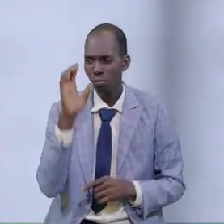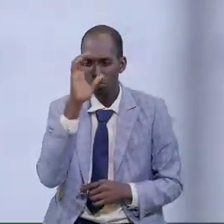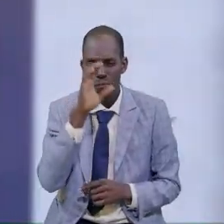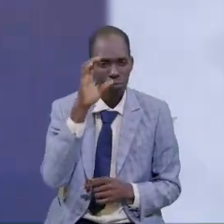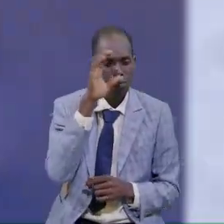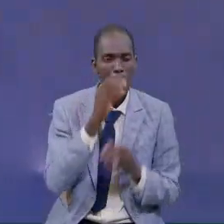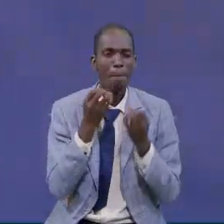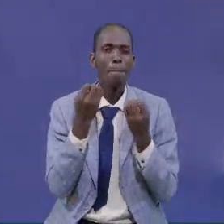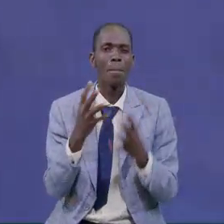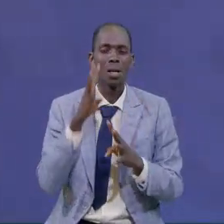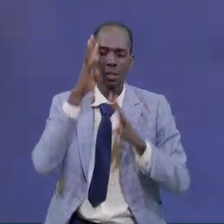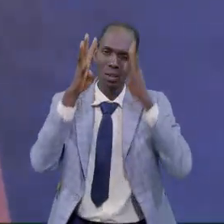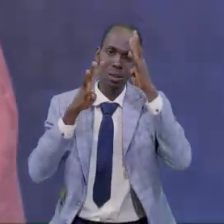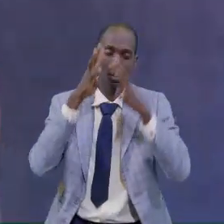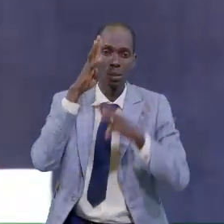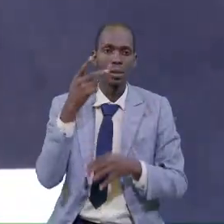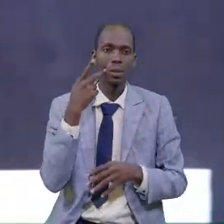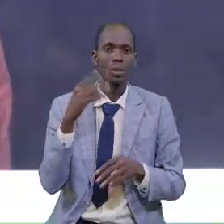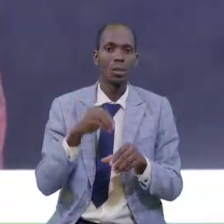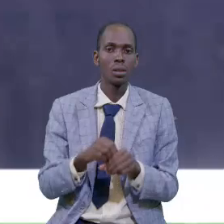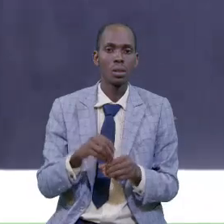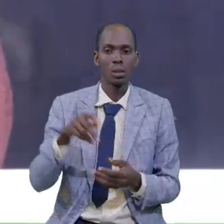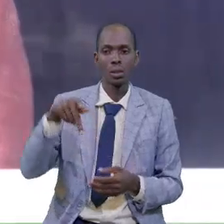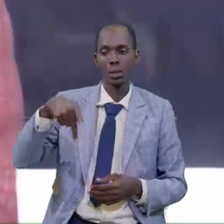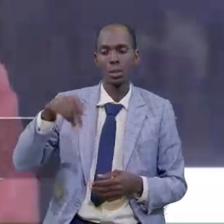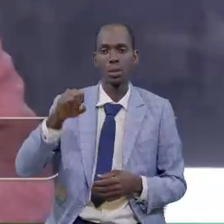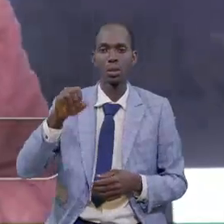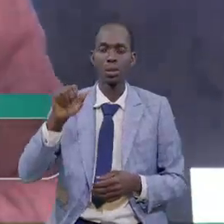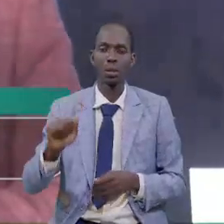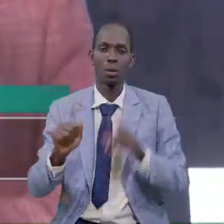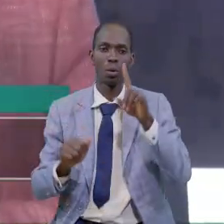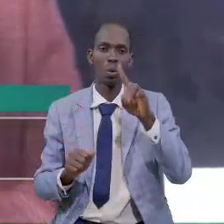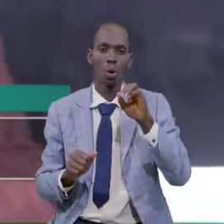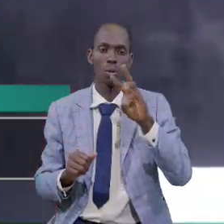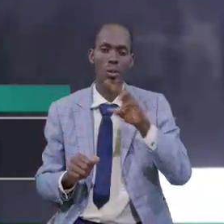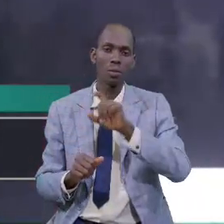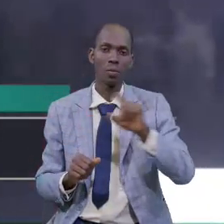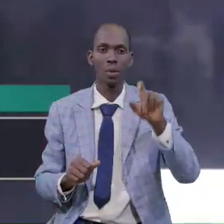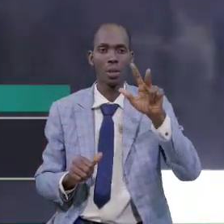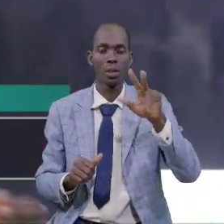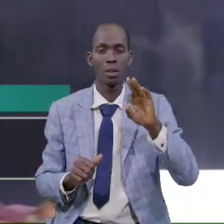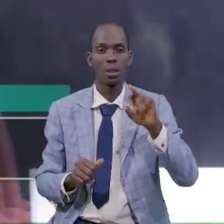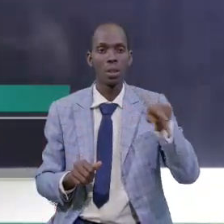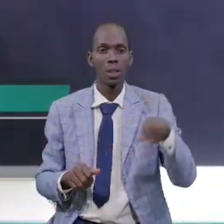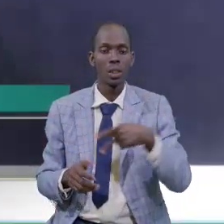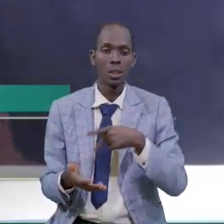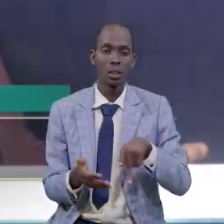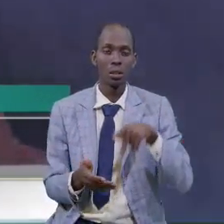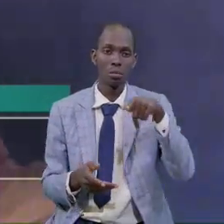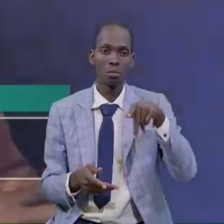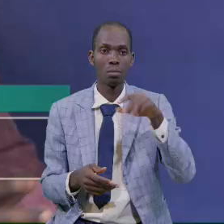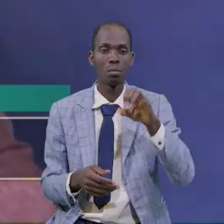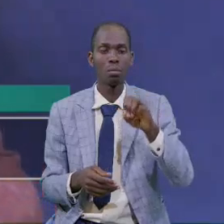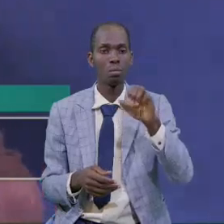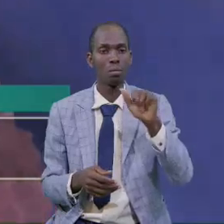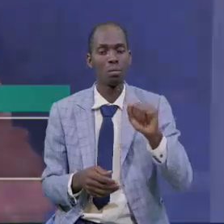And look at Psalm 106. And I'm reading from verse 39. Psalm 106, verse 39.